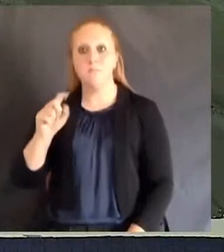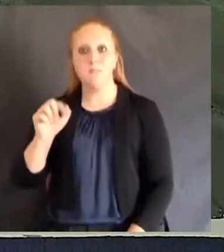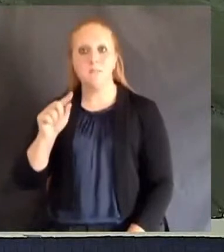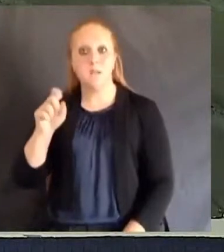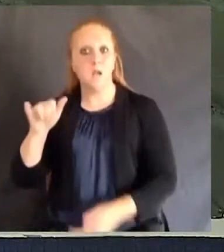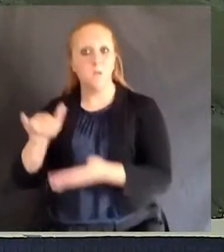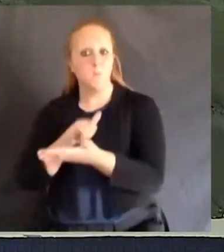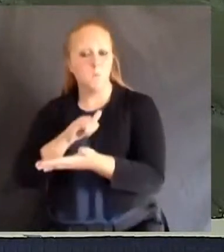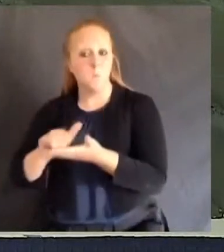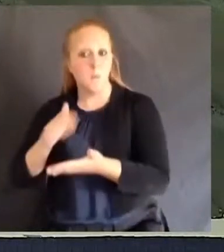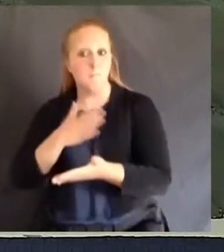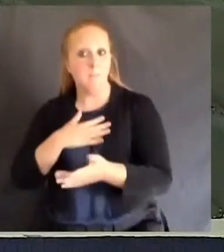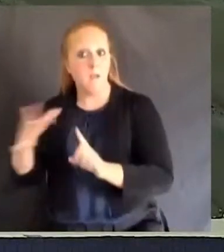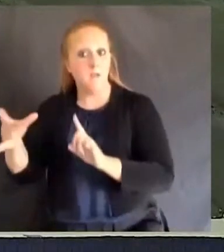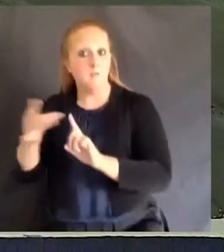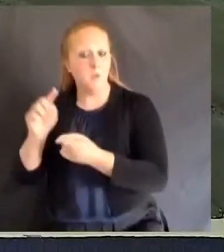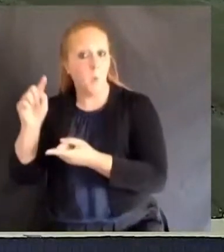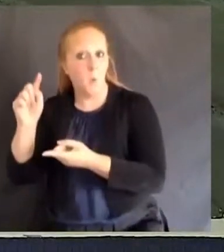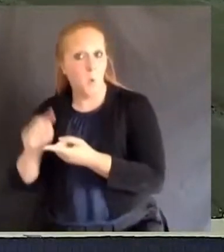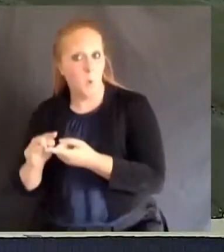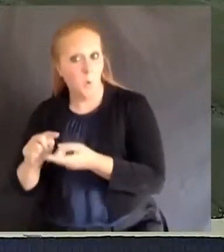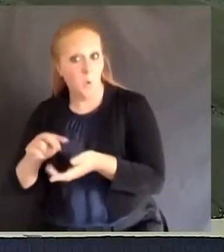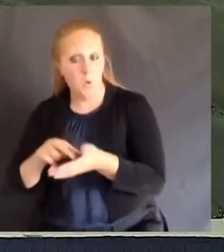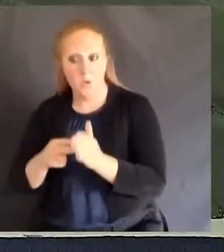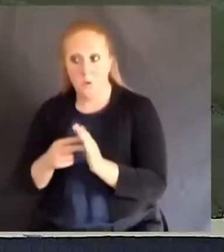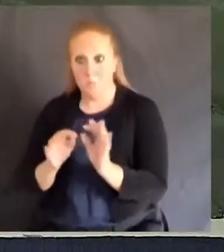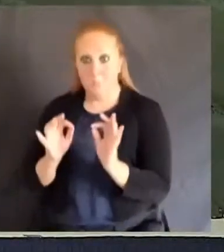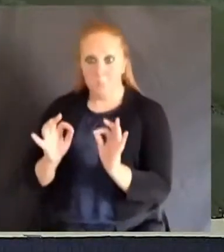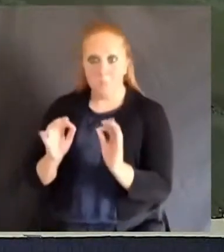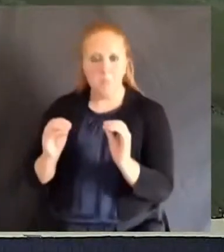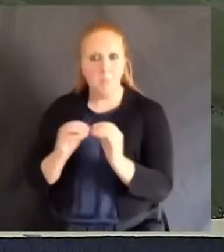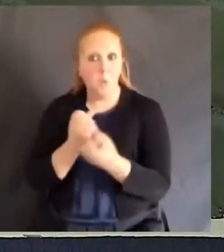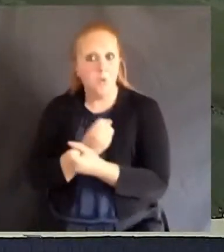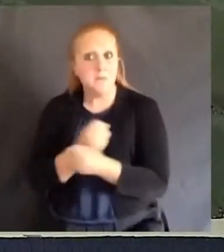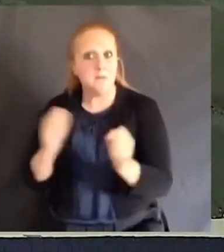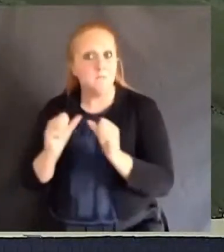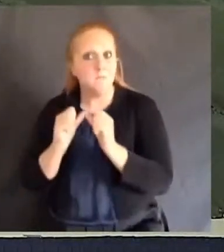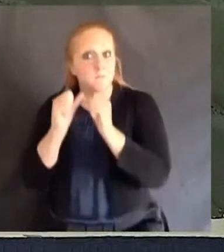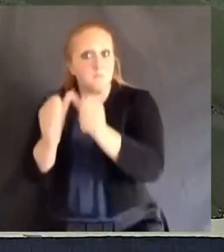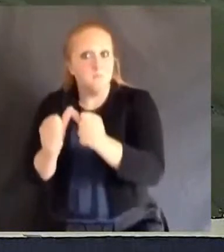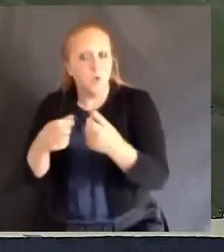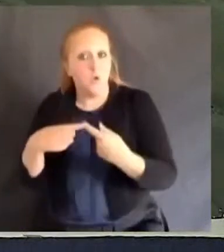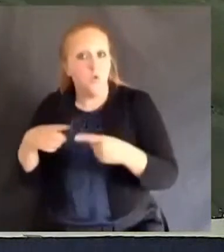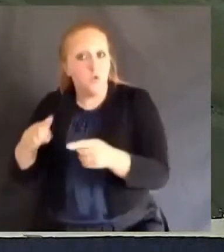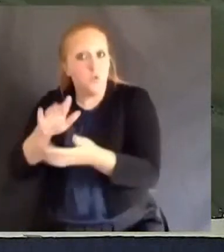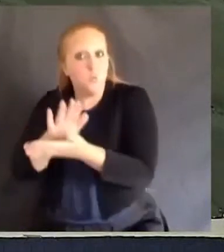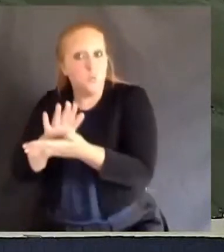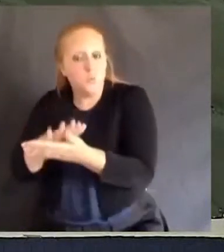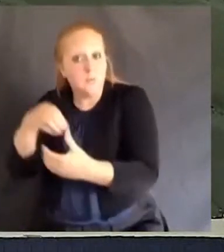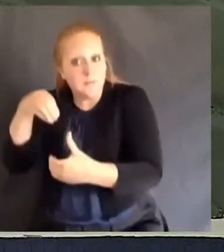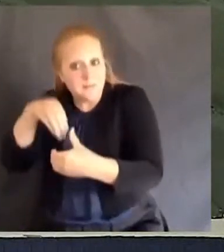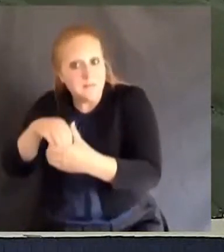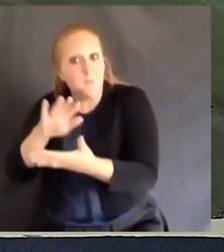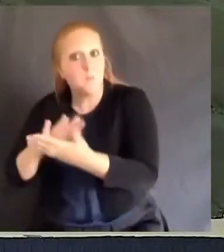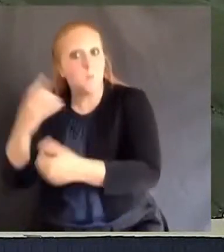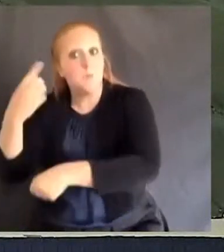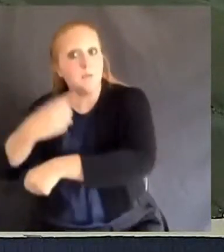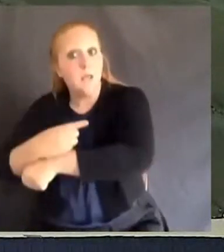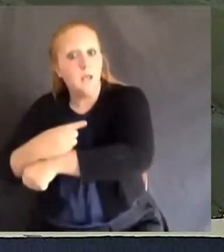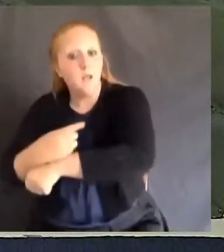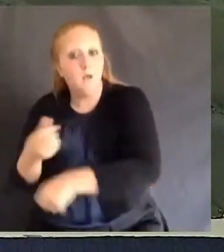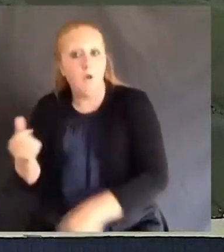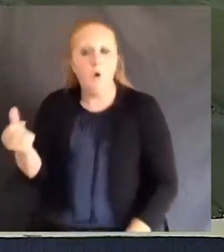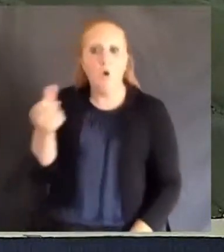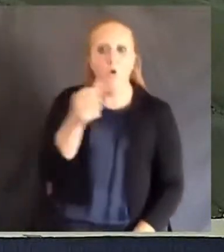it safe for me to actually have more in-school days than a school that has a higher infection